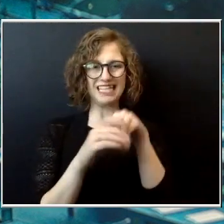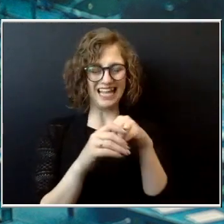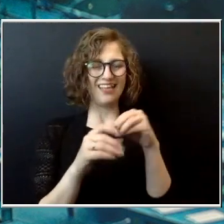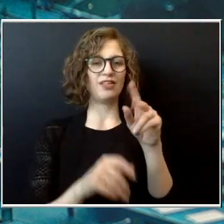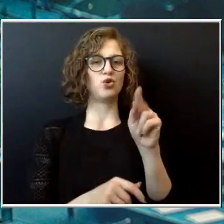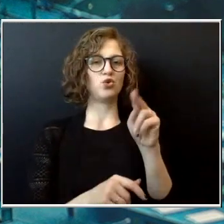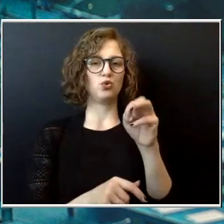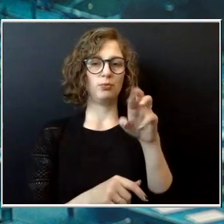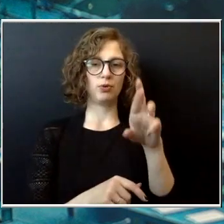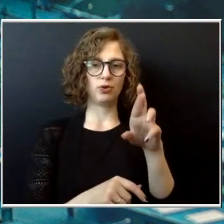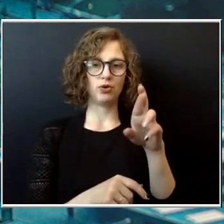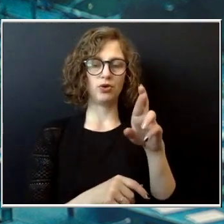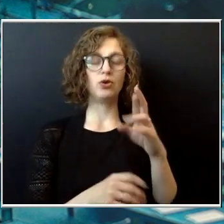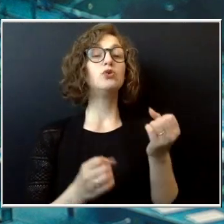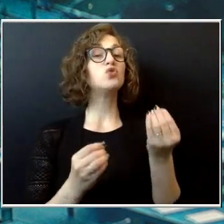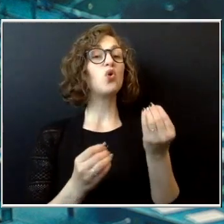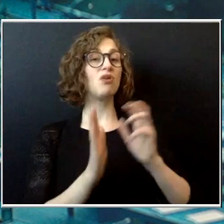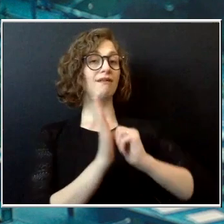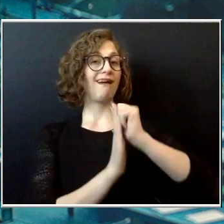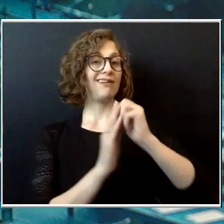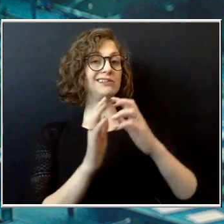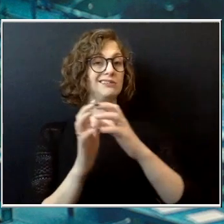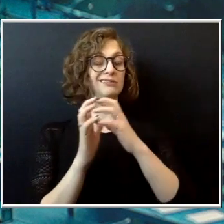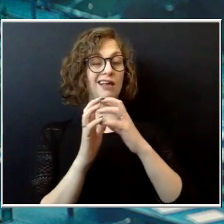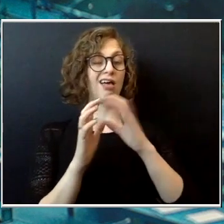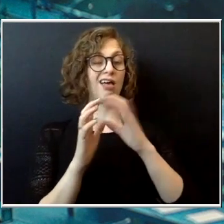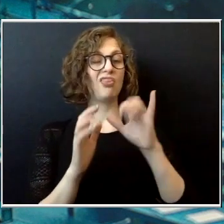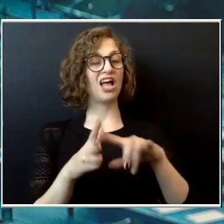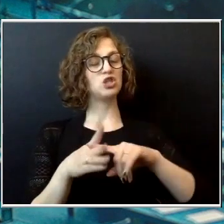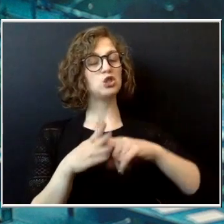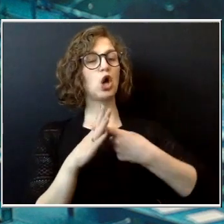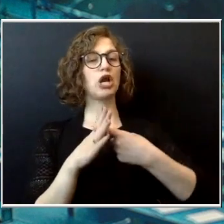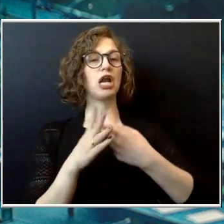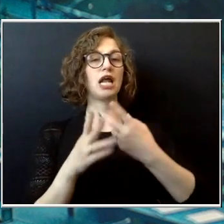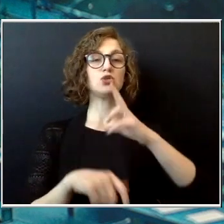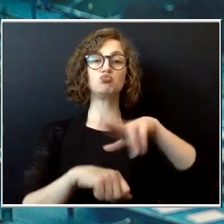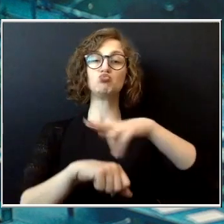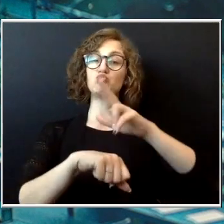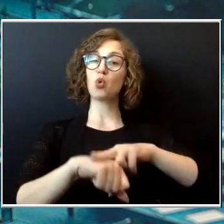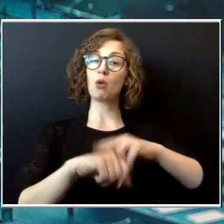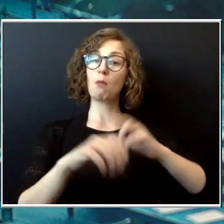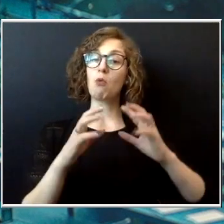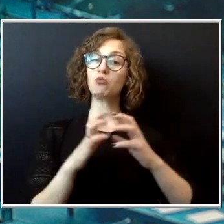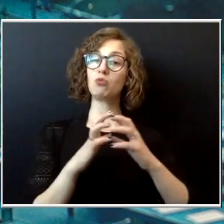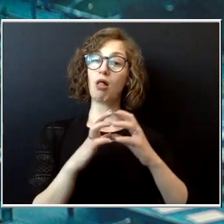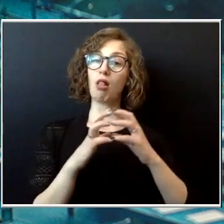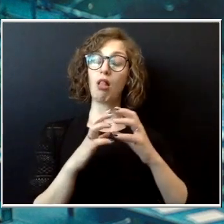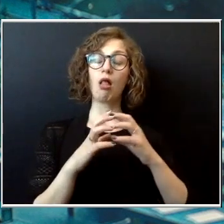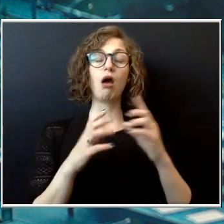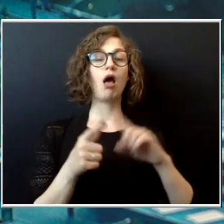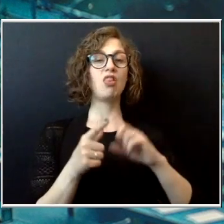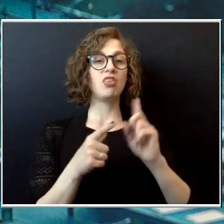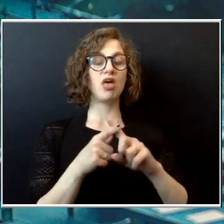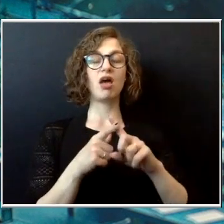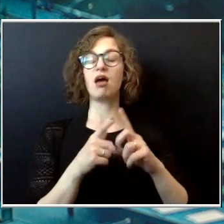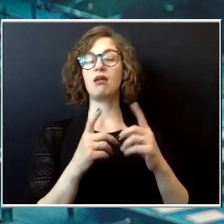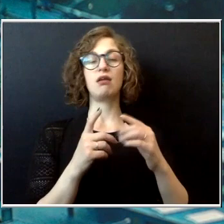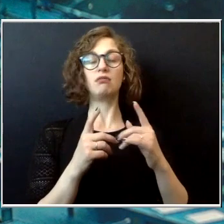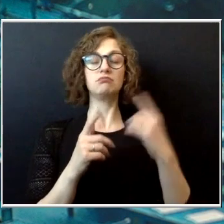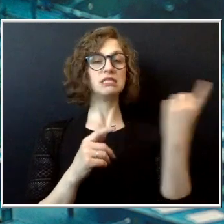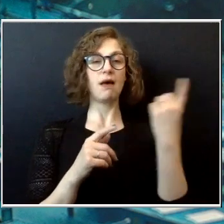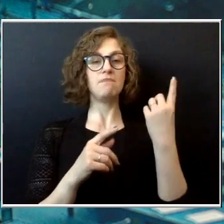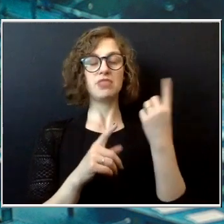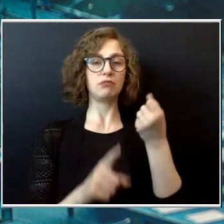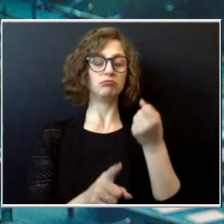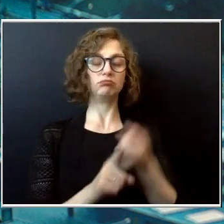and accumulated these mutations or misspellings that allowed the cancer to grow uncontrolled and become a tumor,